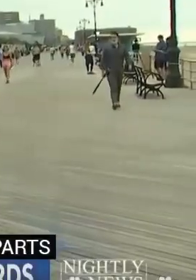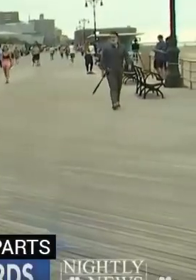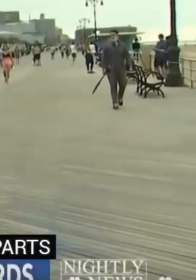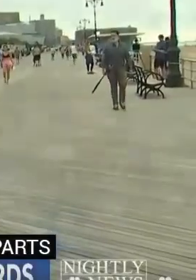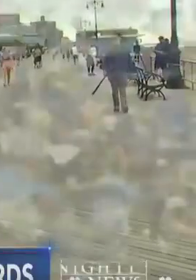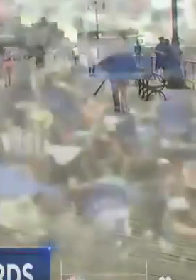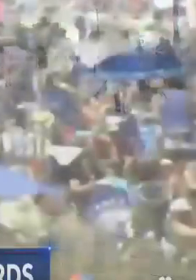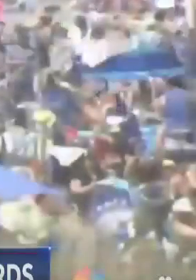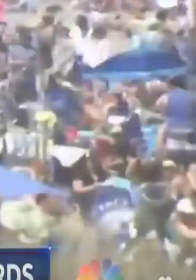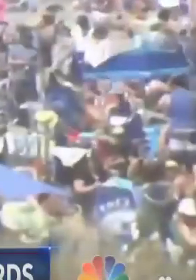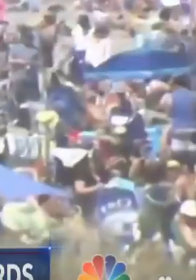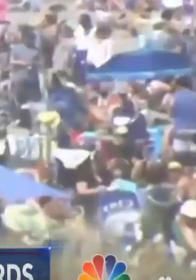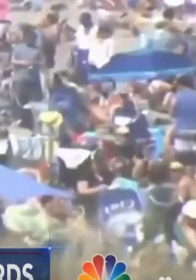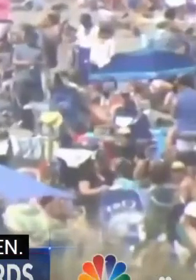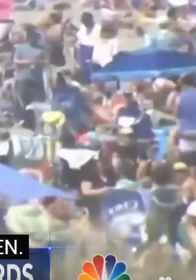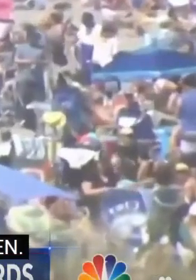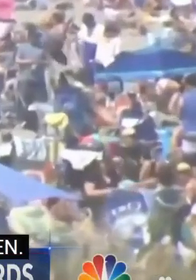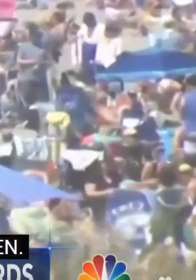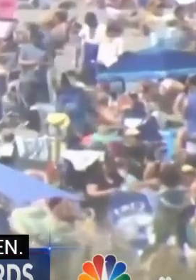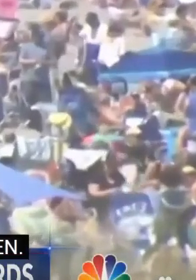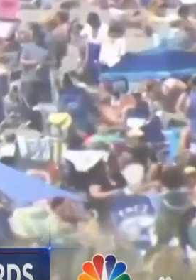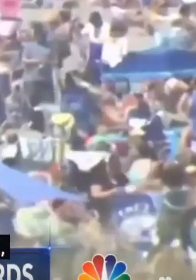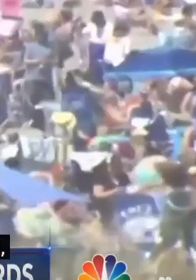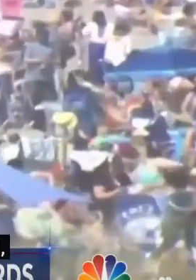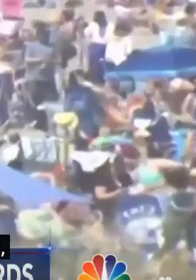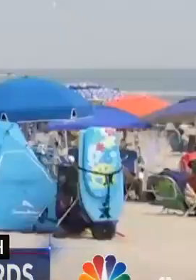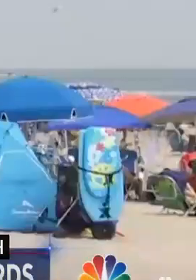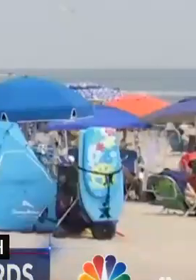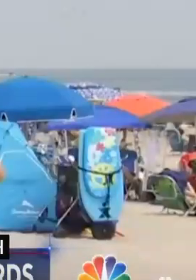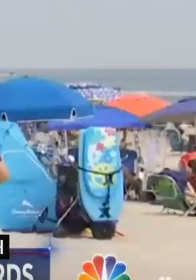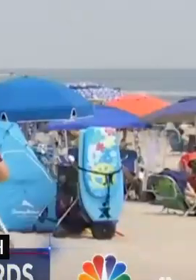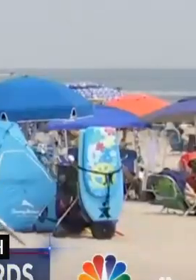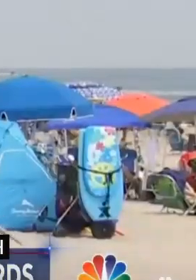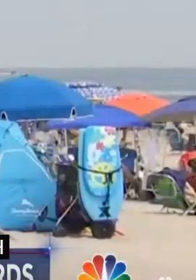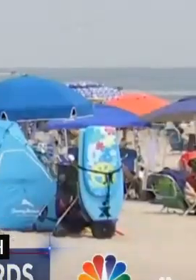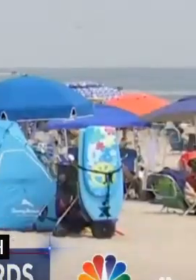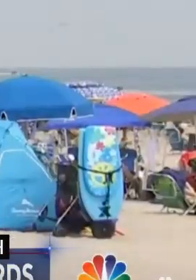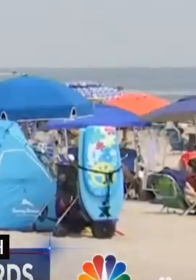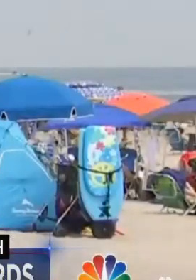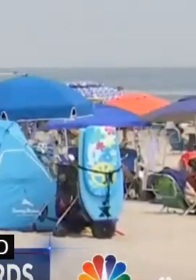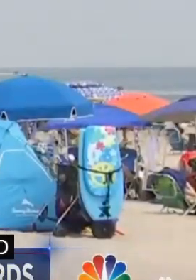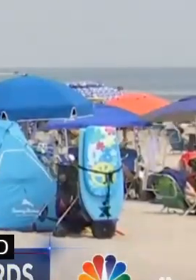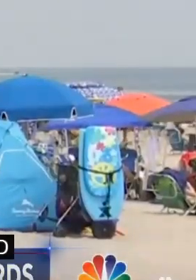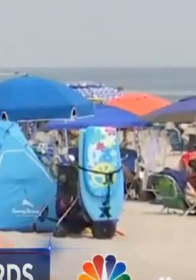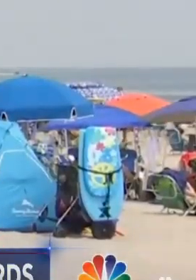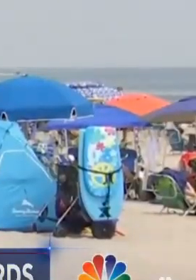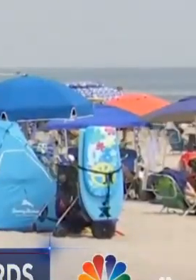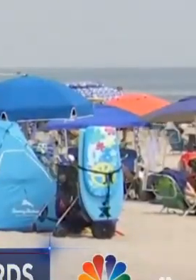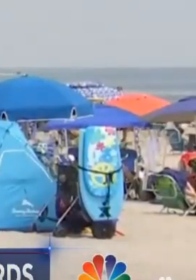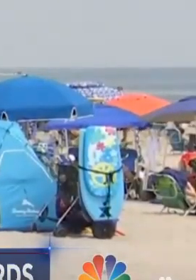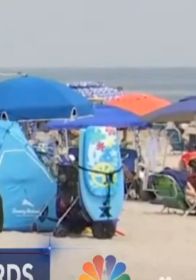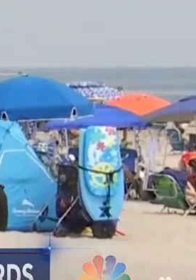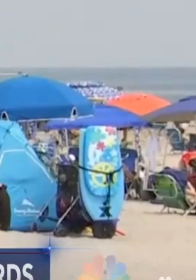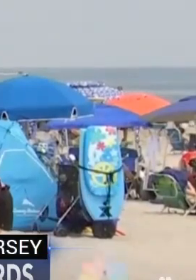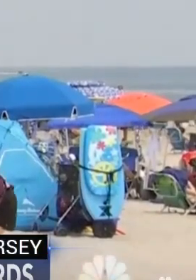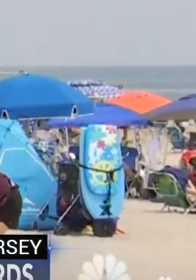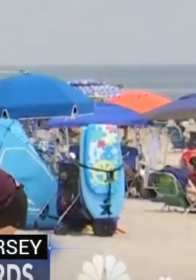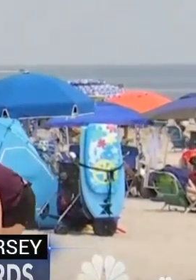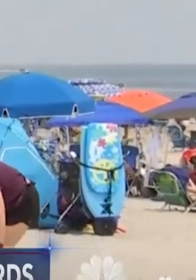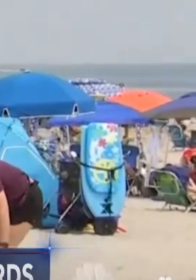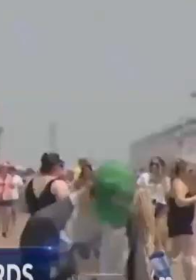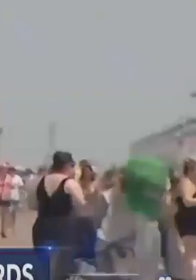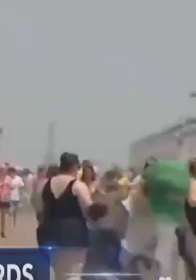hard-hit Coney Island and New Jersey Shore coastlines, now packed. We all tested negative for COVID, so we're taking the right